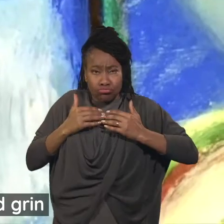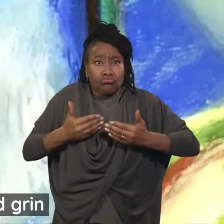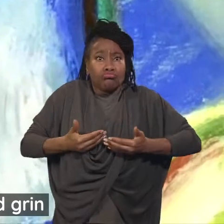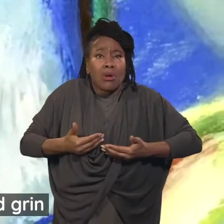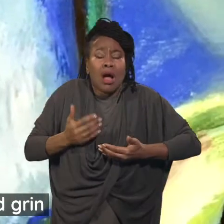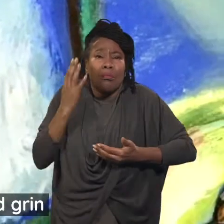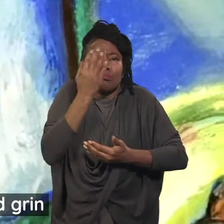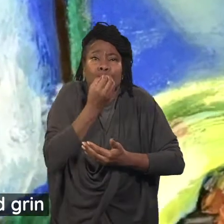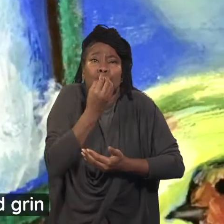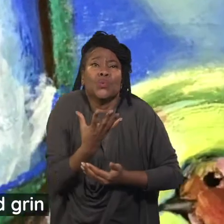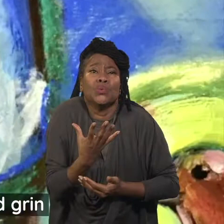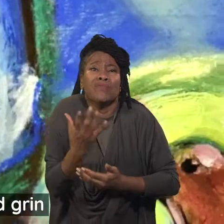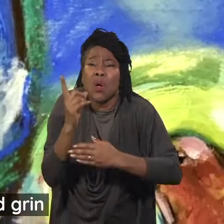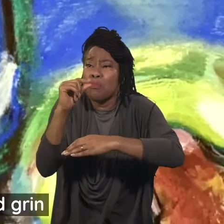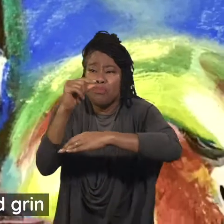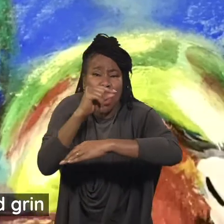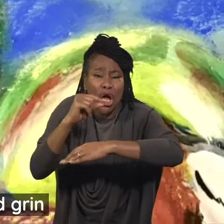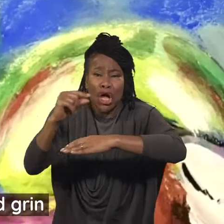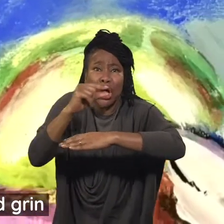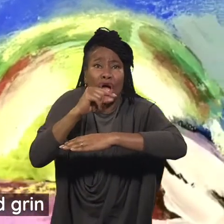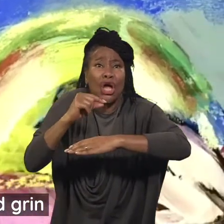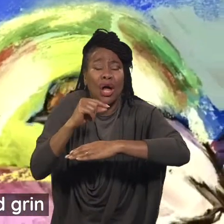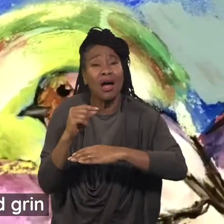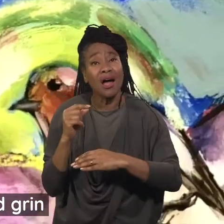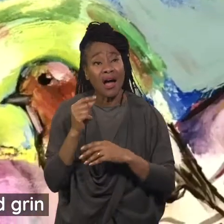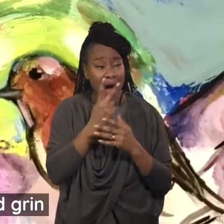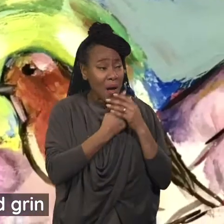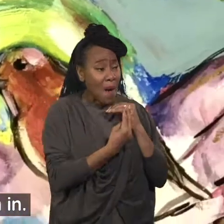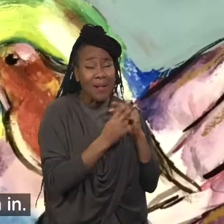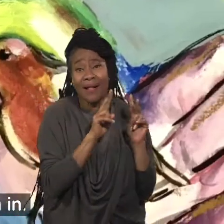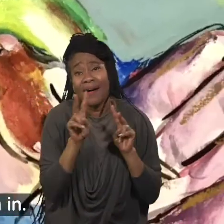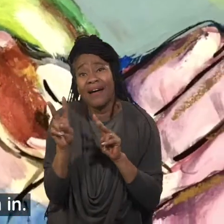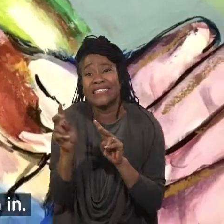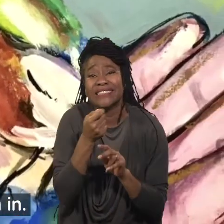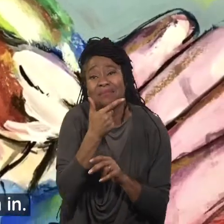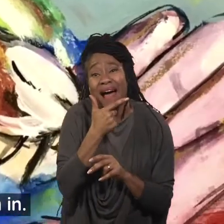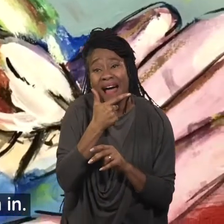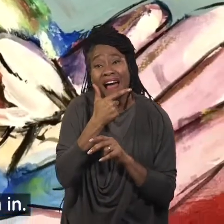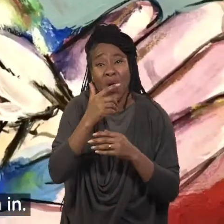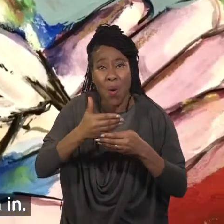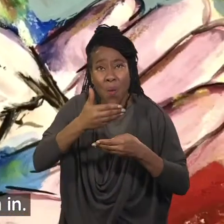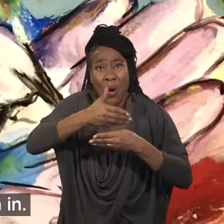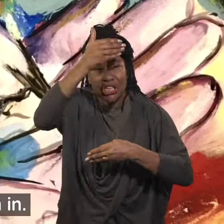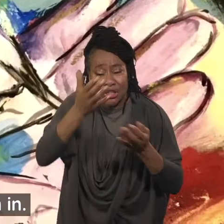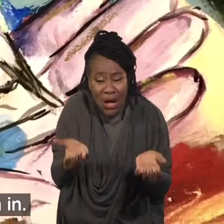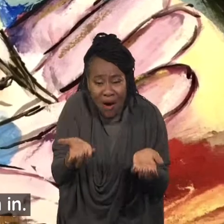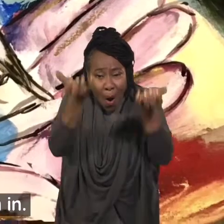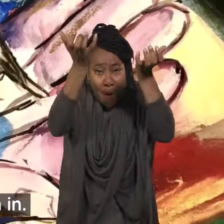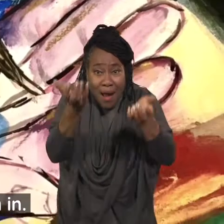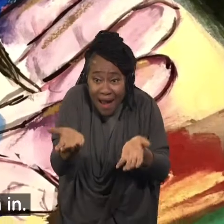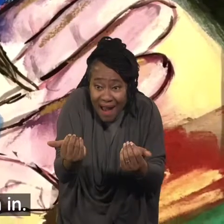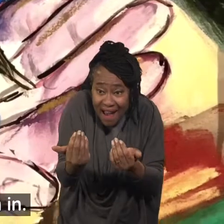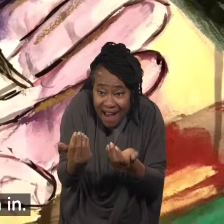This pretty little bird made them smile and grin, so they opened up the window and let him